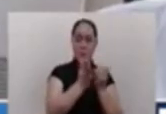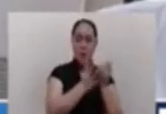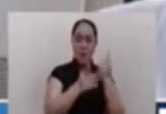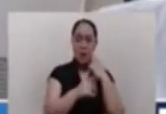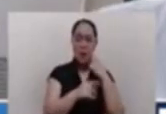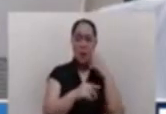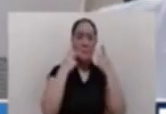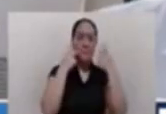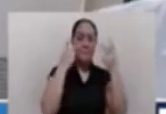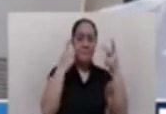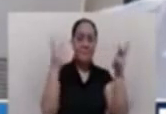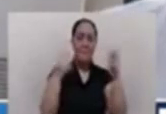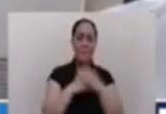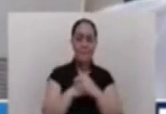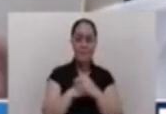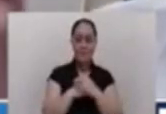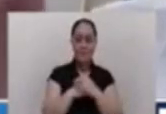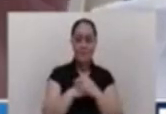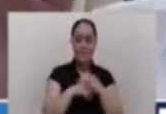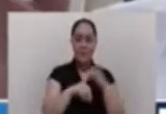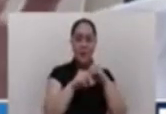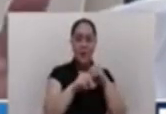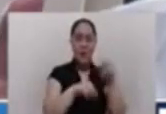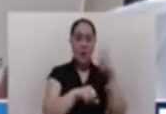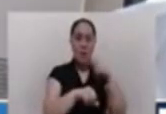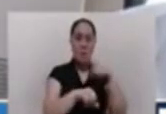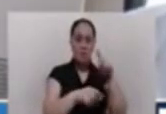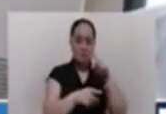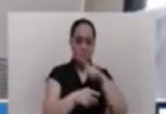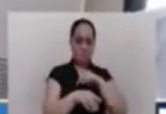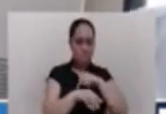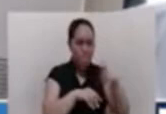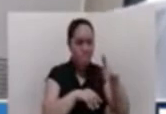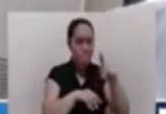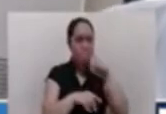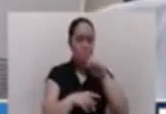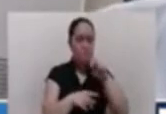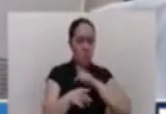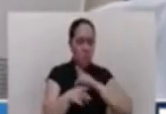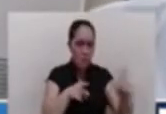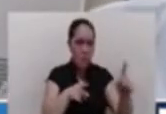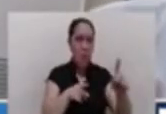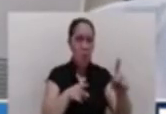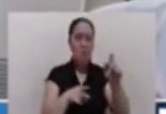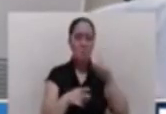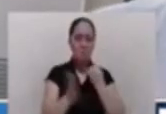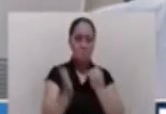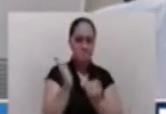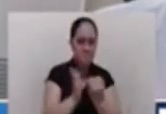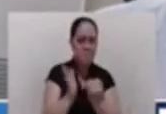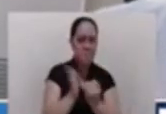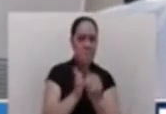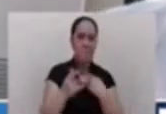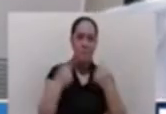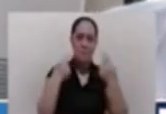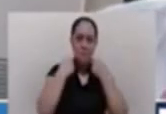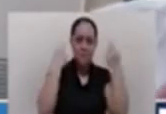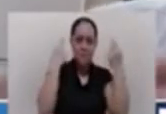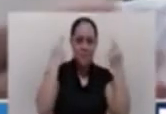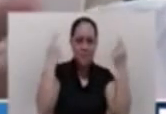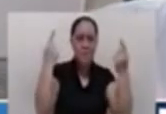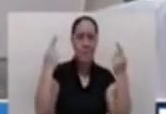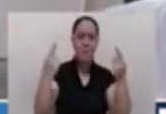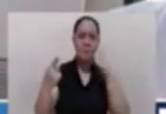mga pinapagawa sa inyo na hindi po tama, mag-isip po kayo ng dalawa, tatlong beses, because our loyalty is